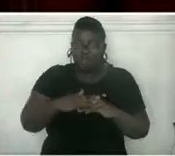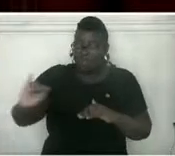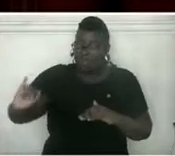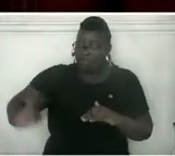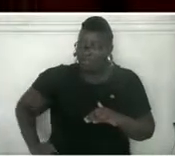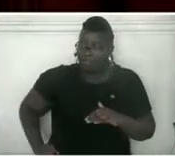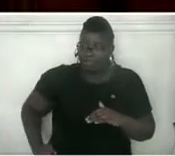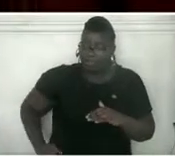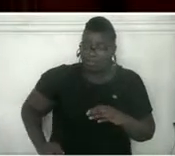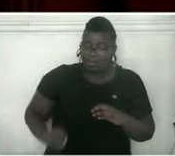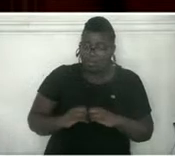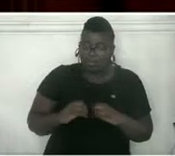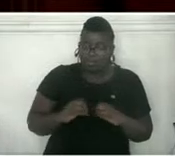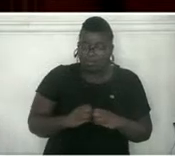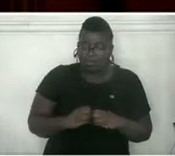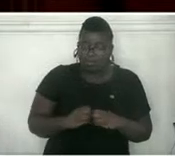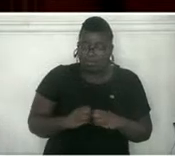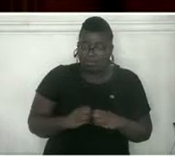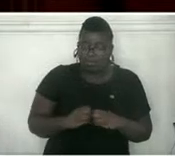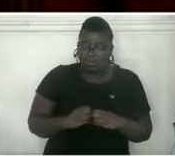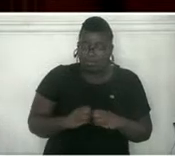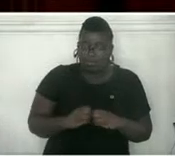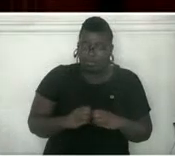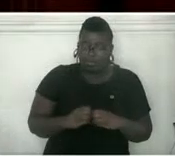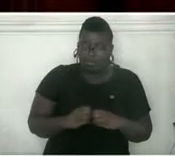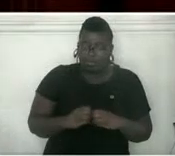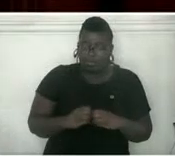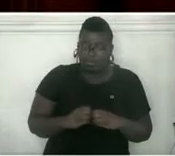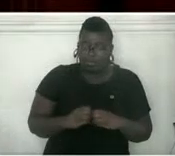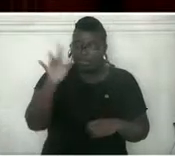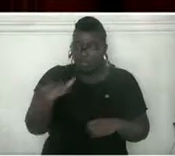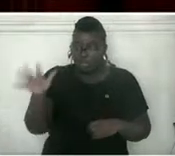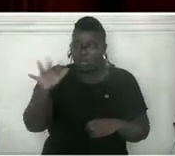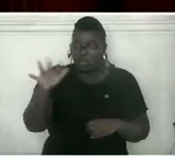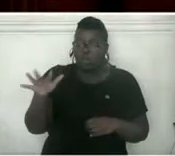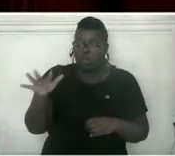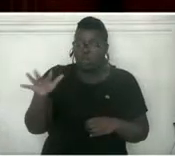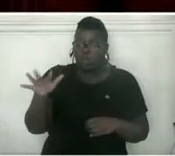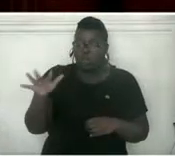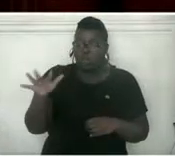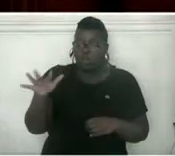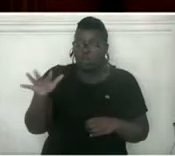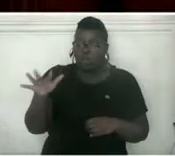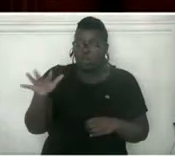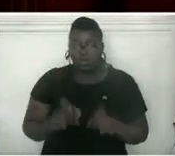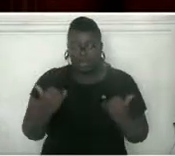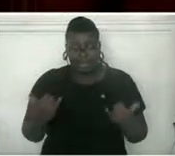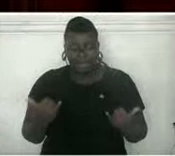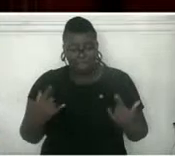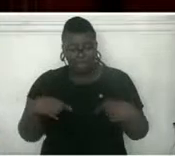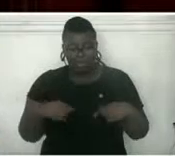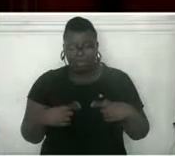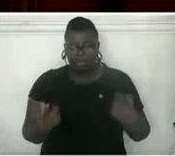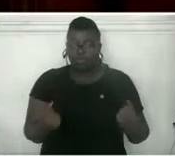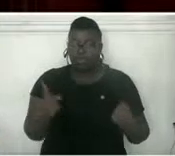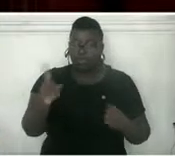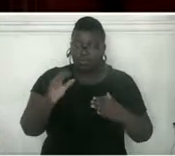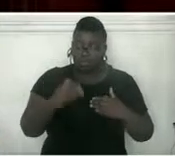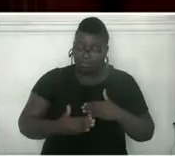pipeline of 22 billion rands. What are we going to do going